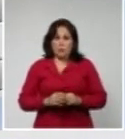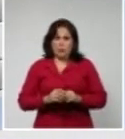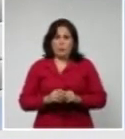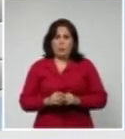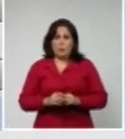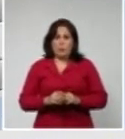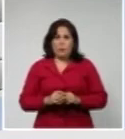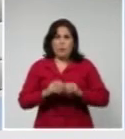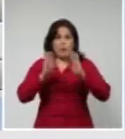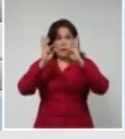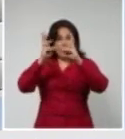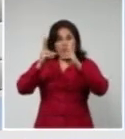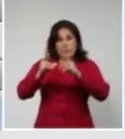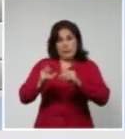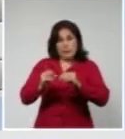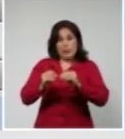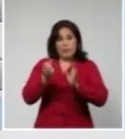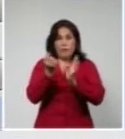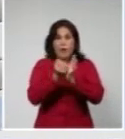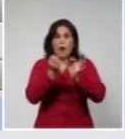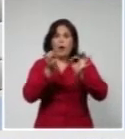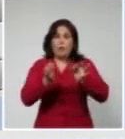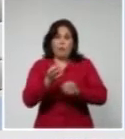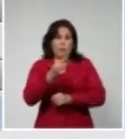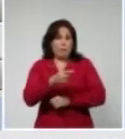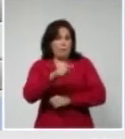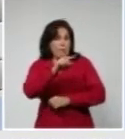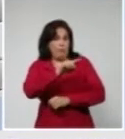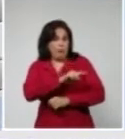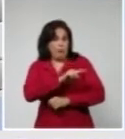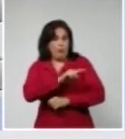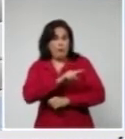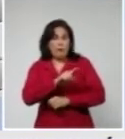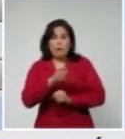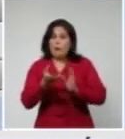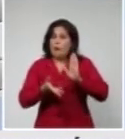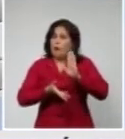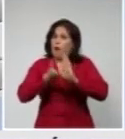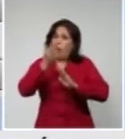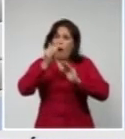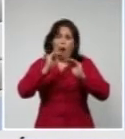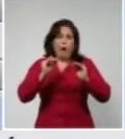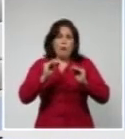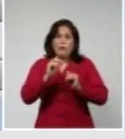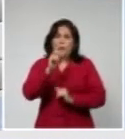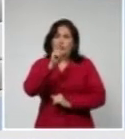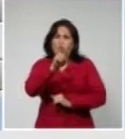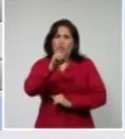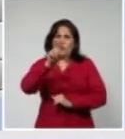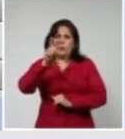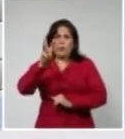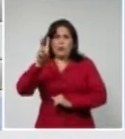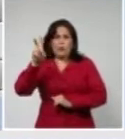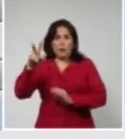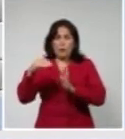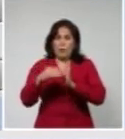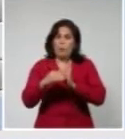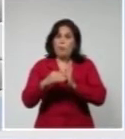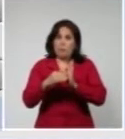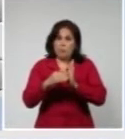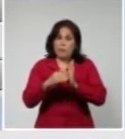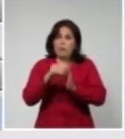world. As of yesterday, COVID-19 continues to be present in the same